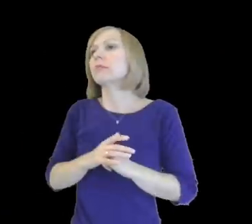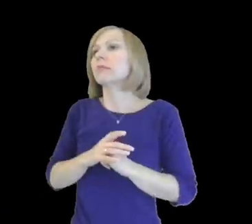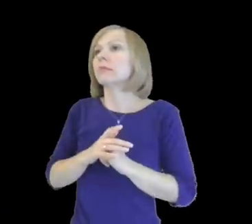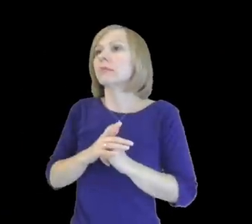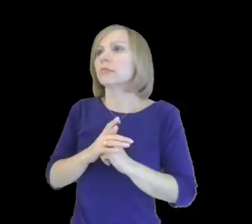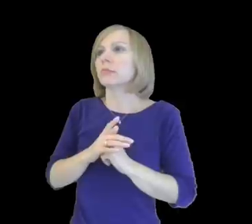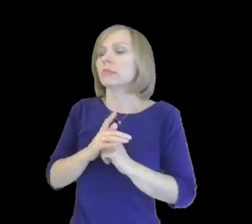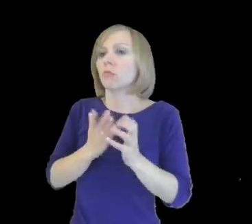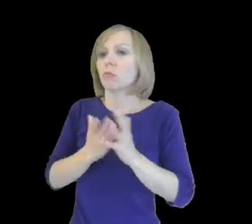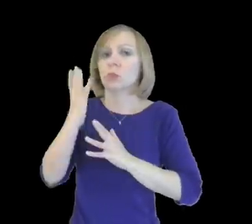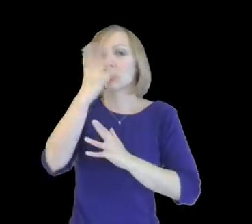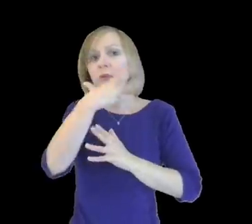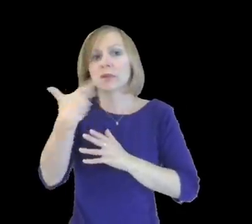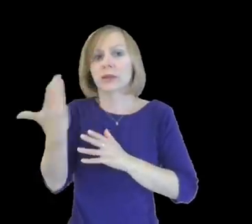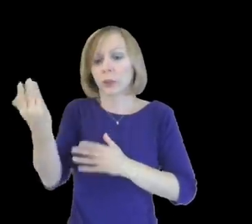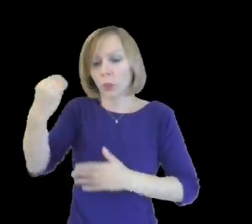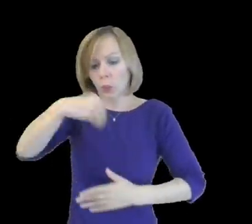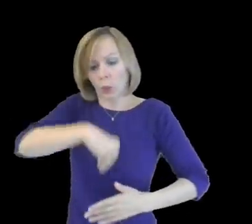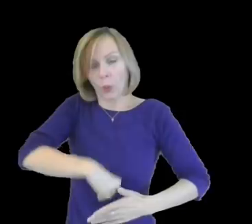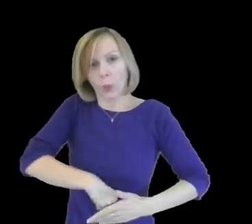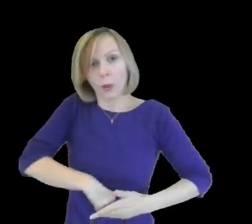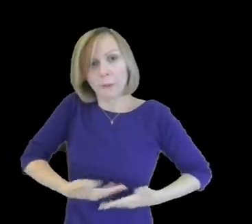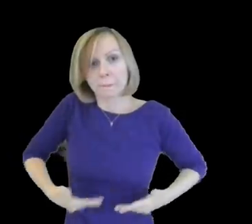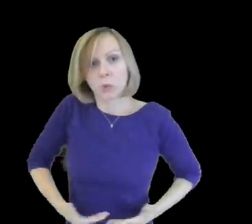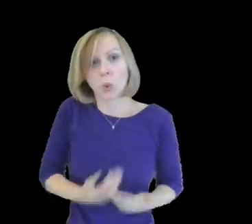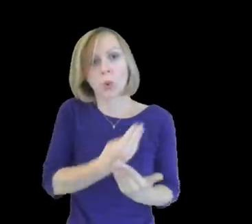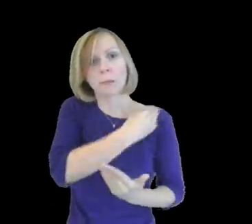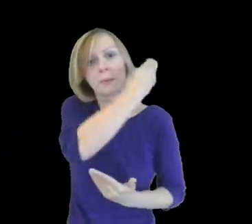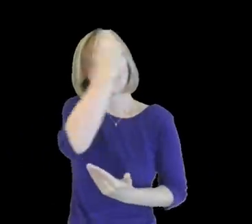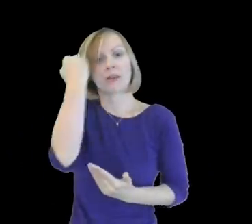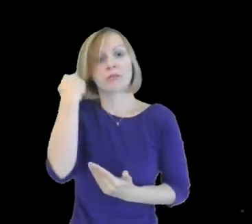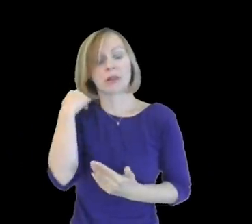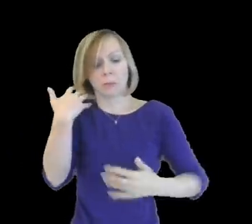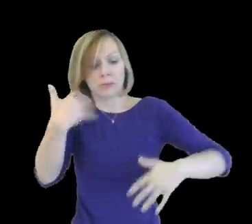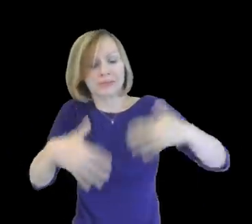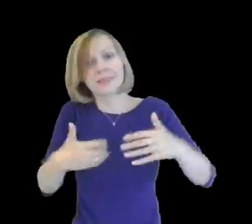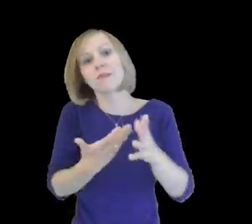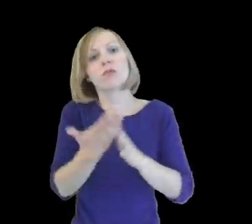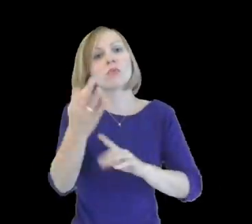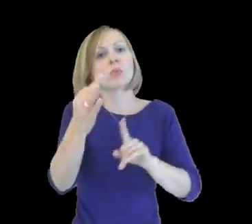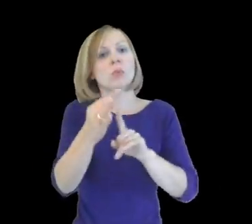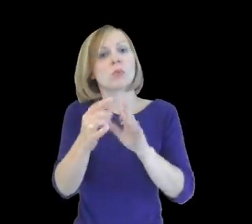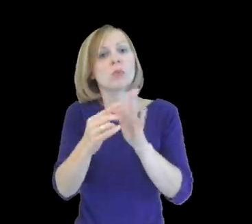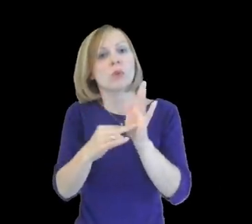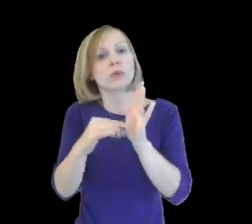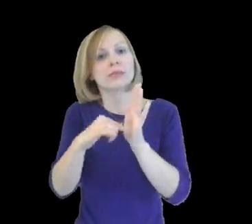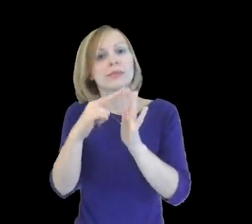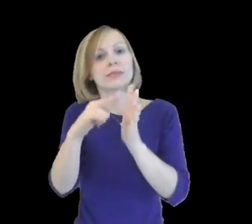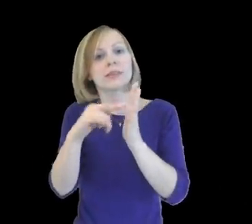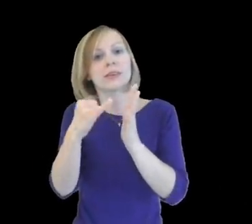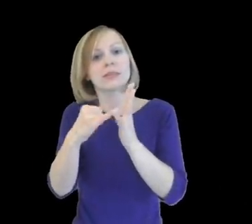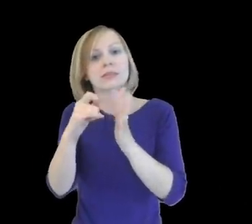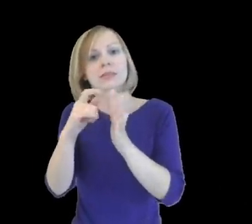the Holy Ghost, born of the Virgin Mary, suffered under Pontius Pilate, was crucified, dead